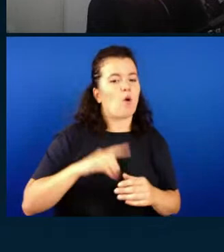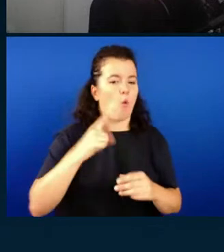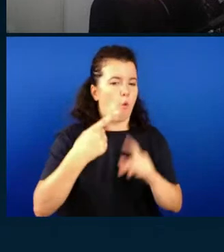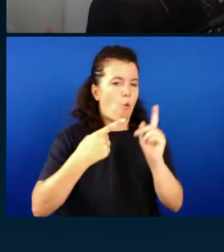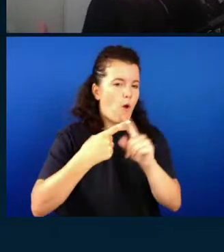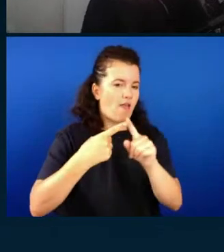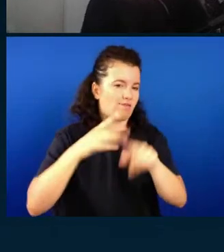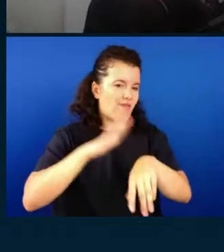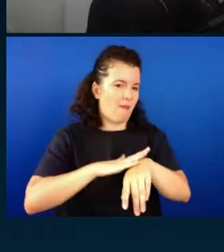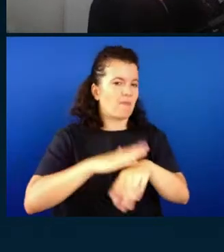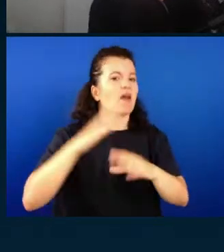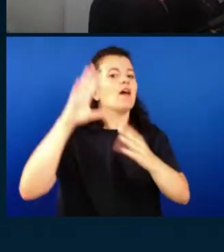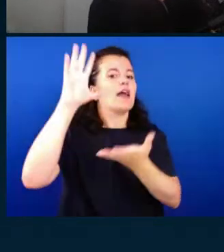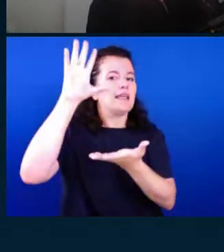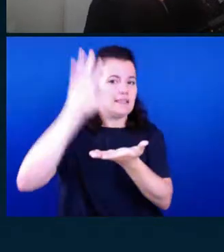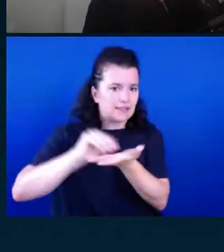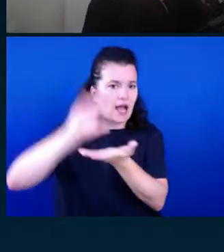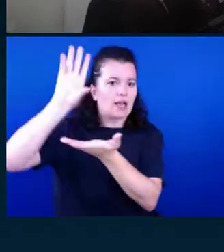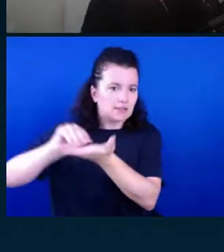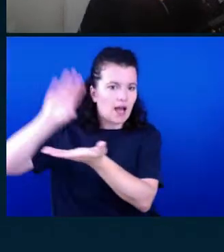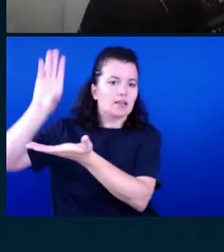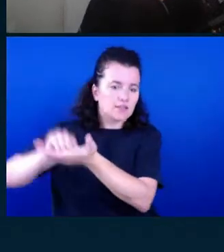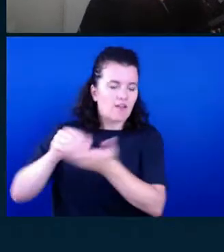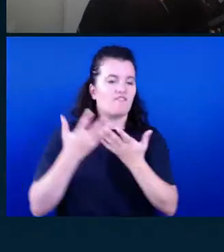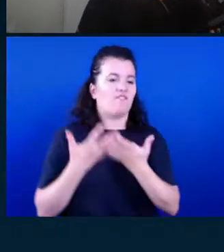that bad, but it's something to keep in mind.